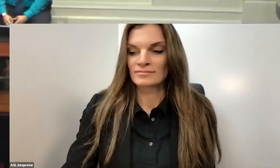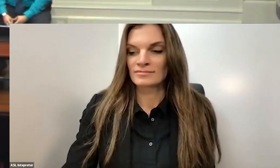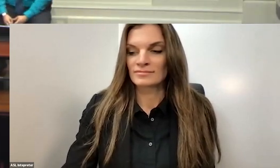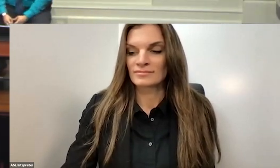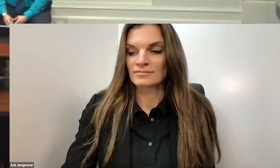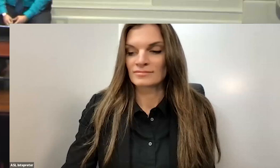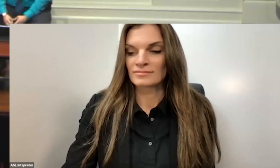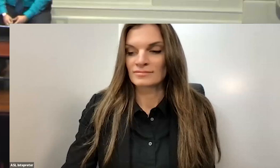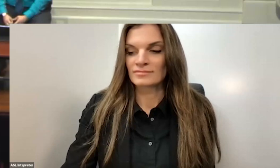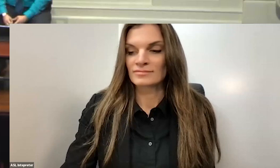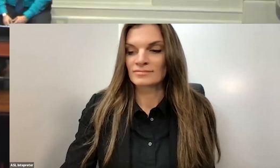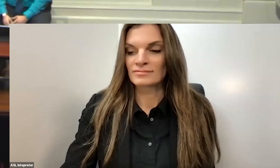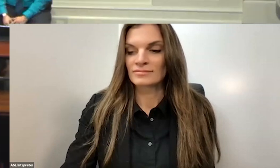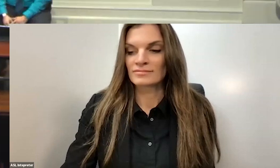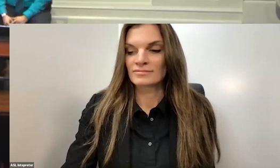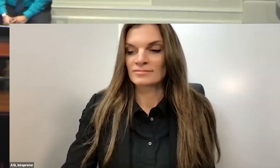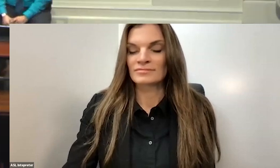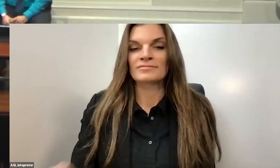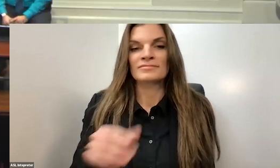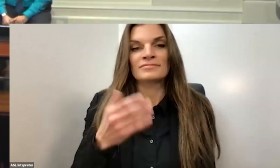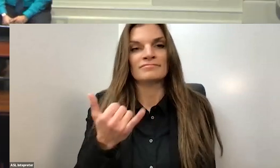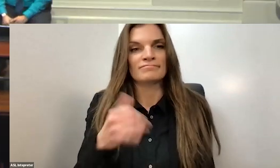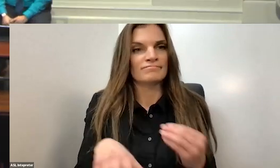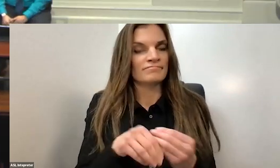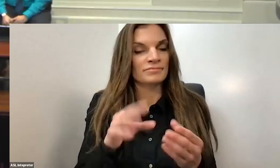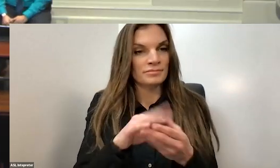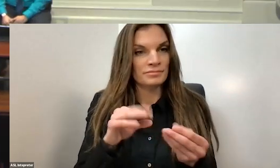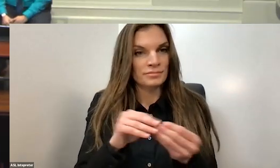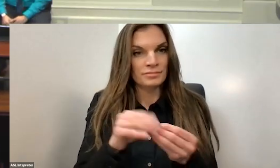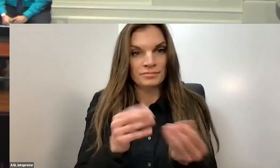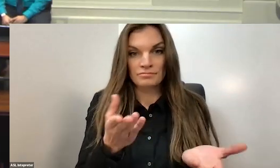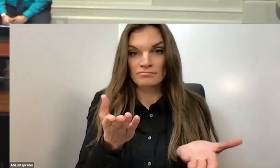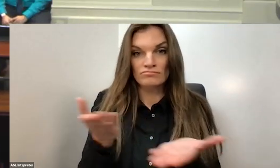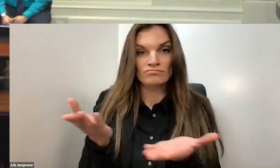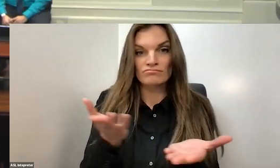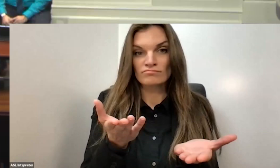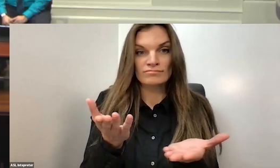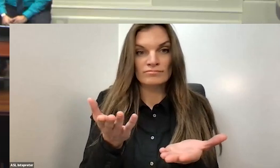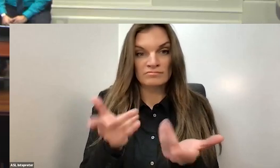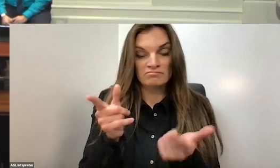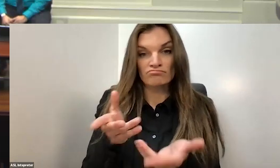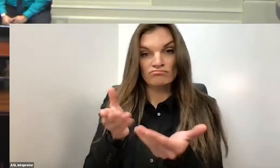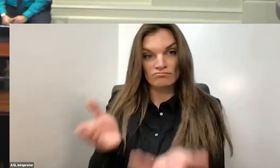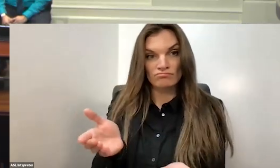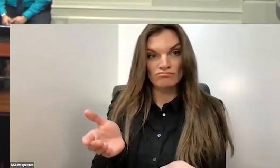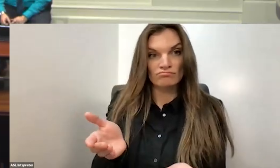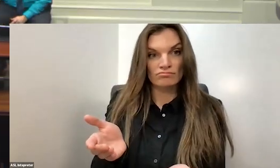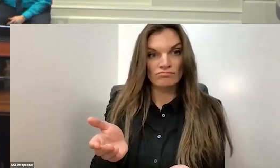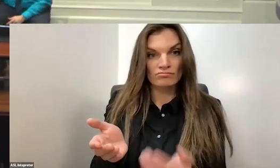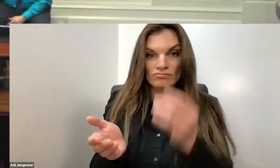I'm going to say a few words about Kyle here. You might, you want to go ahead and sit down